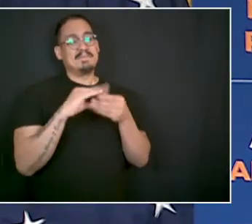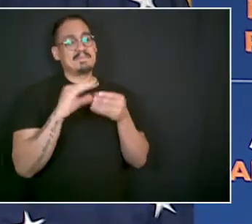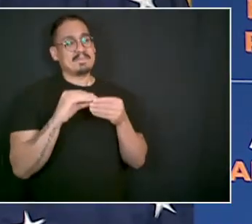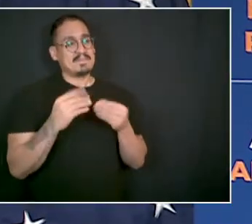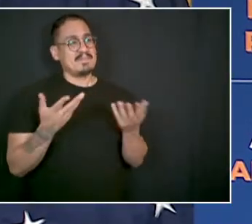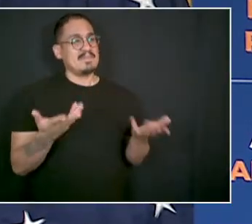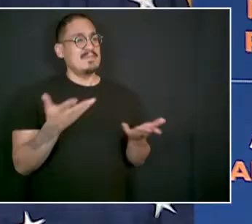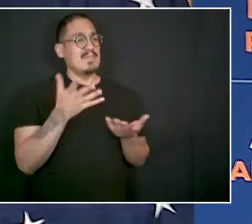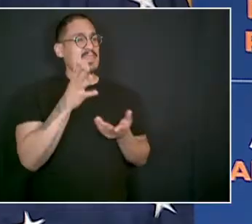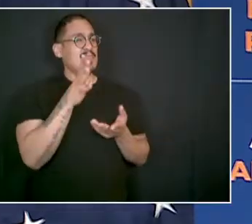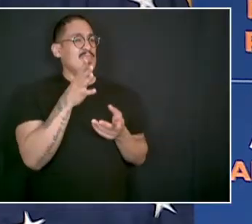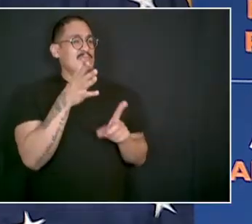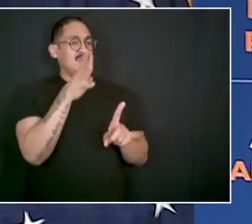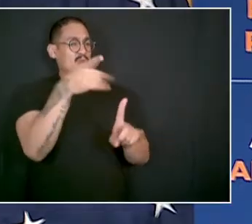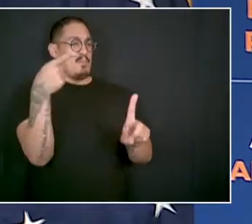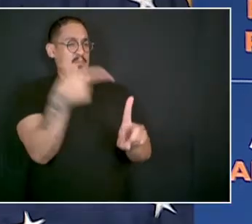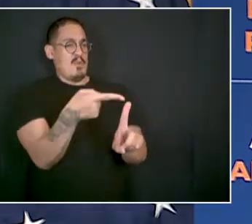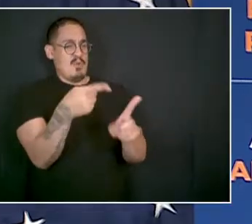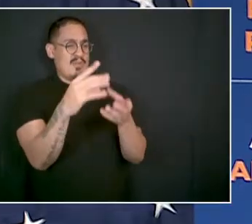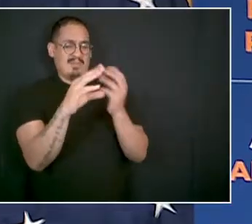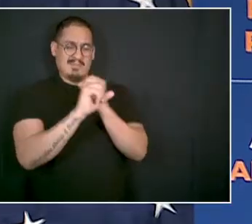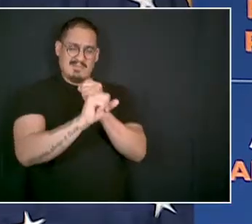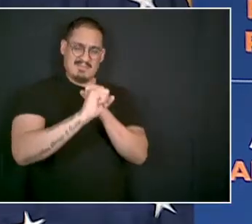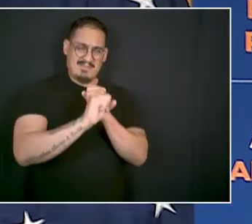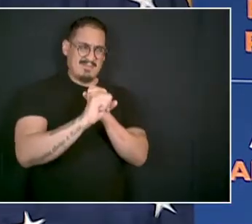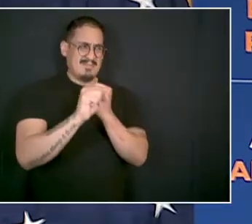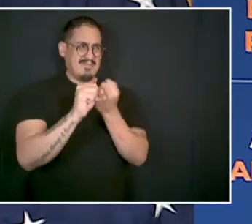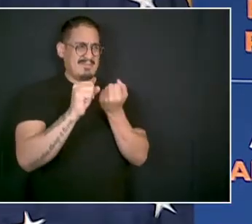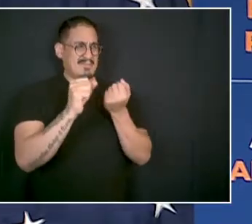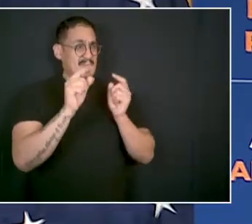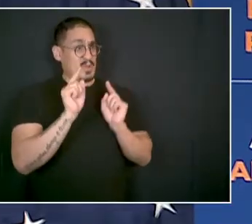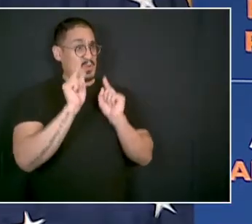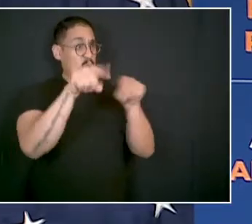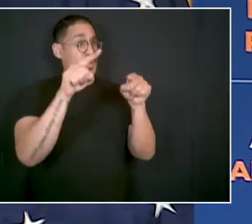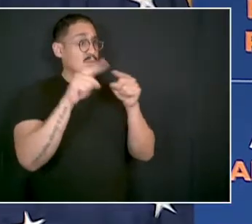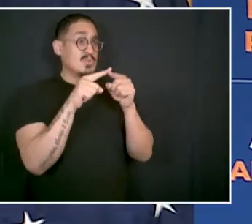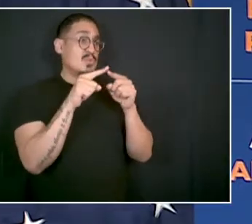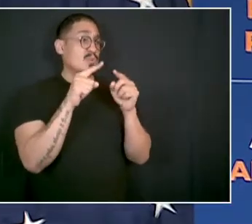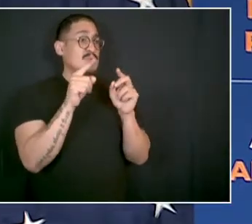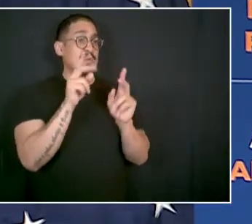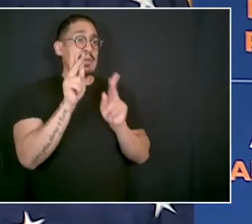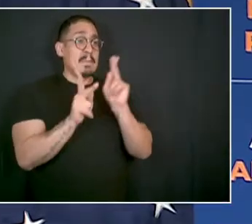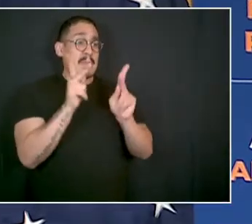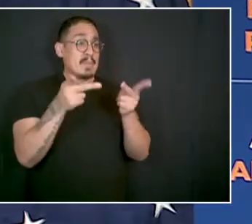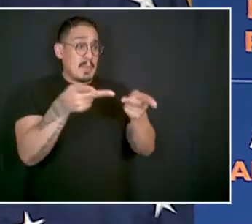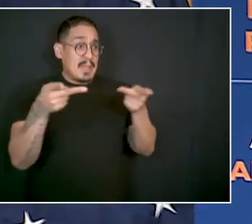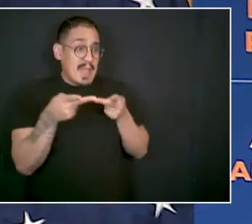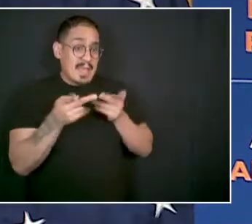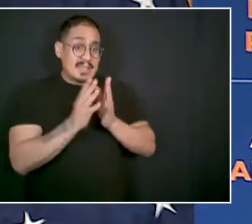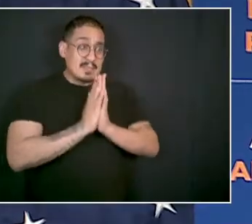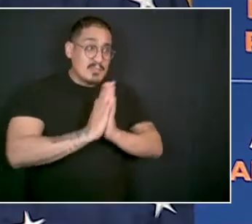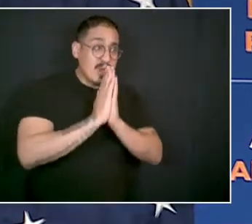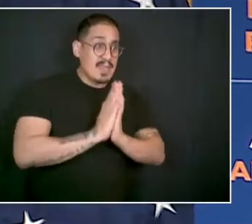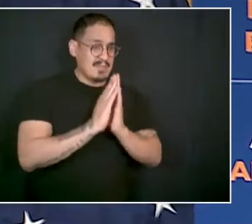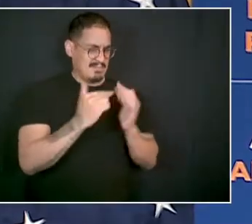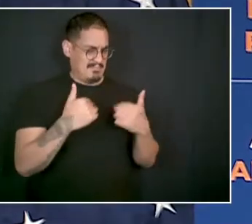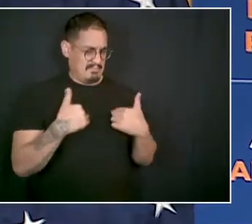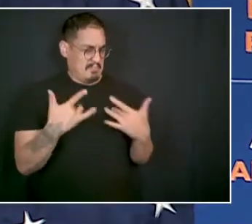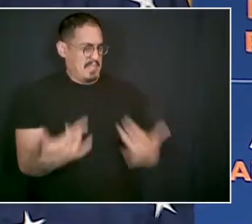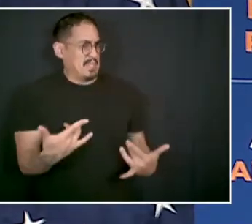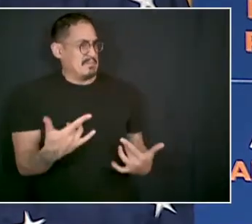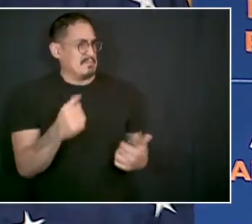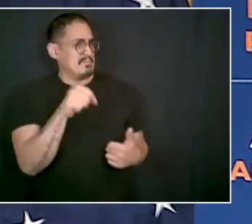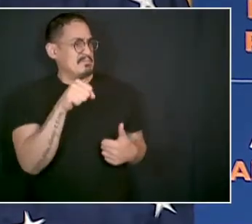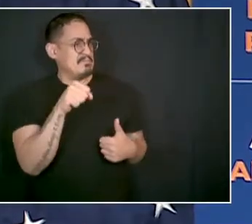campaigning. Going to houses of worship? I do that. Going to town hall meetings? I do that. Going into the streets and shake hands with people? I